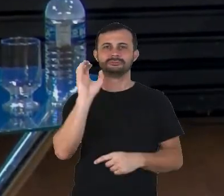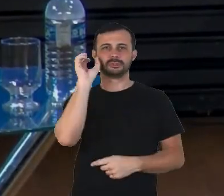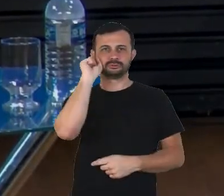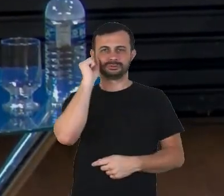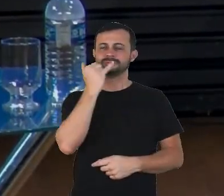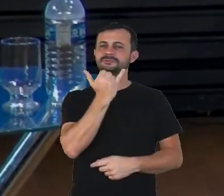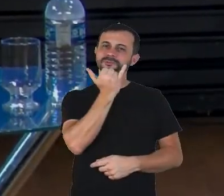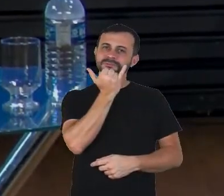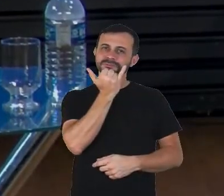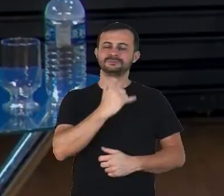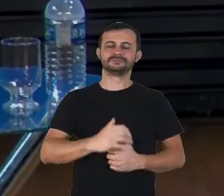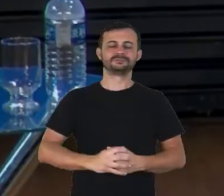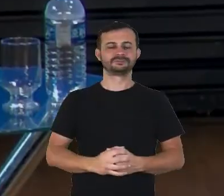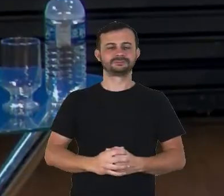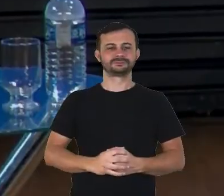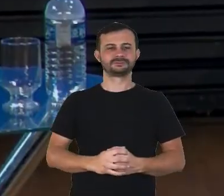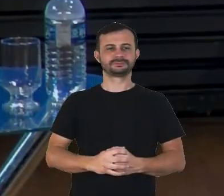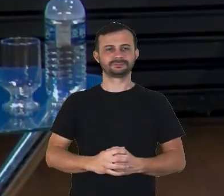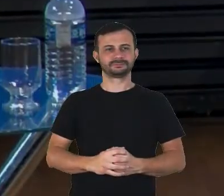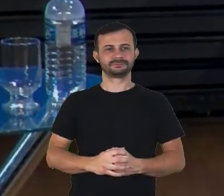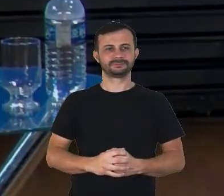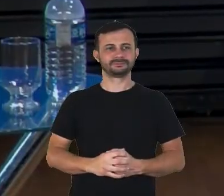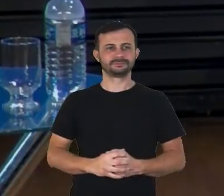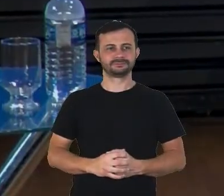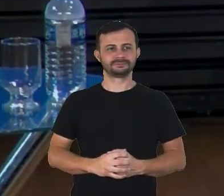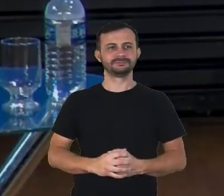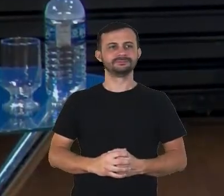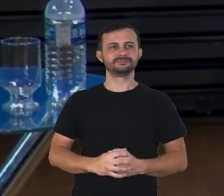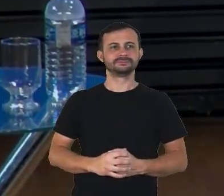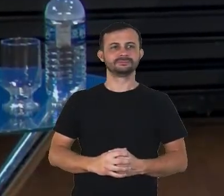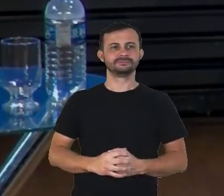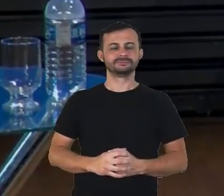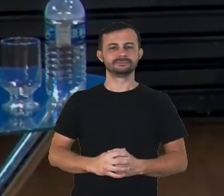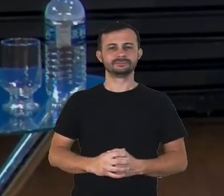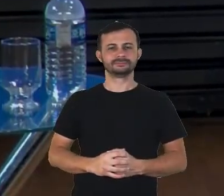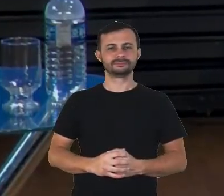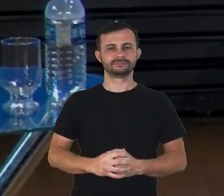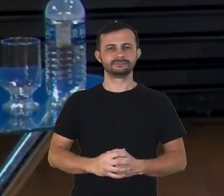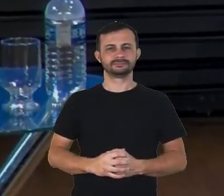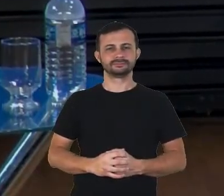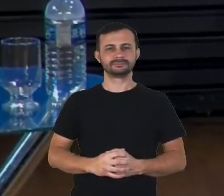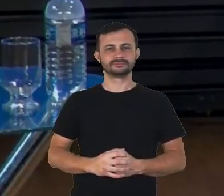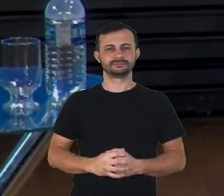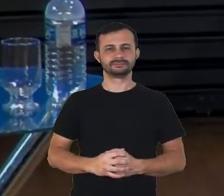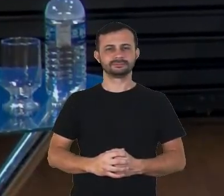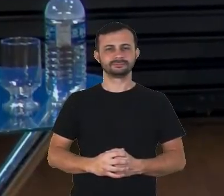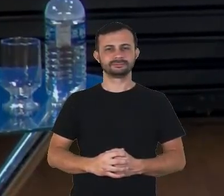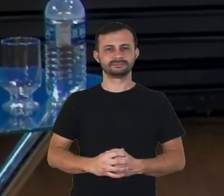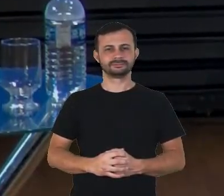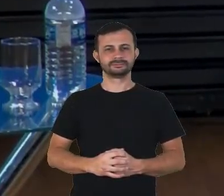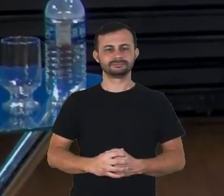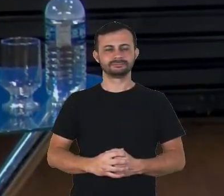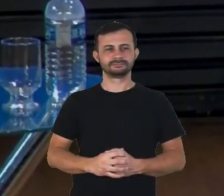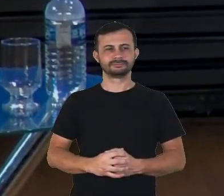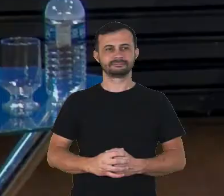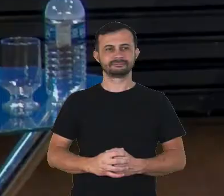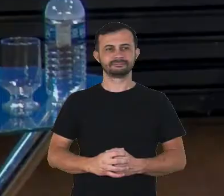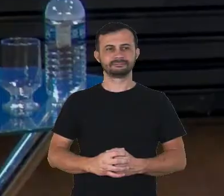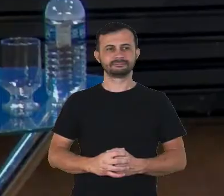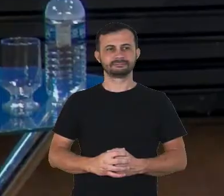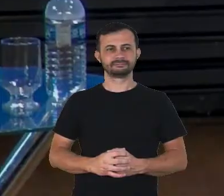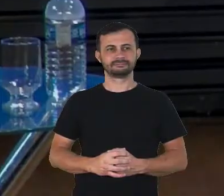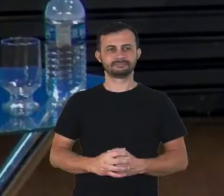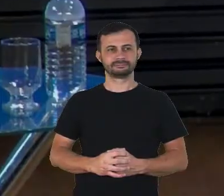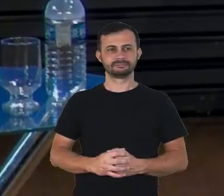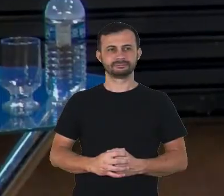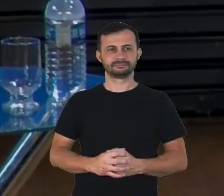anything more after it was built. But moving forward, 2 questions in a row. $1